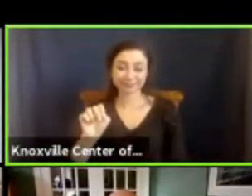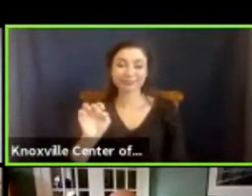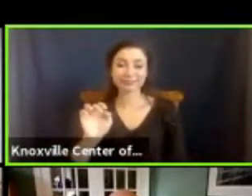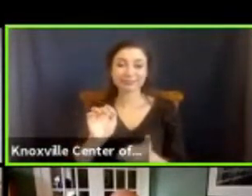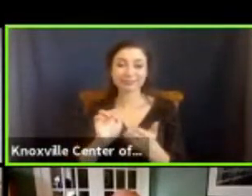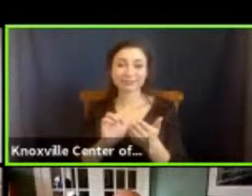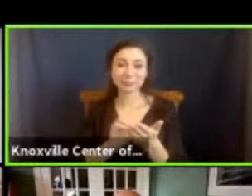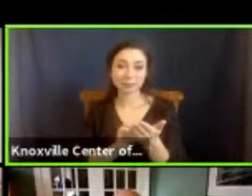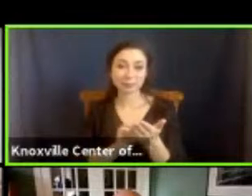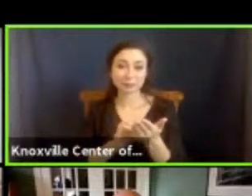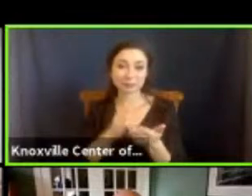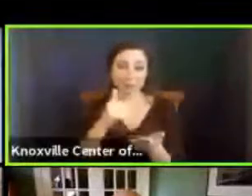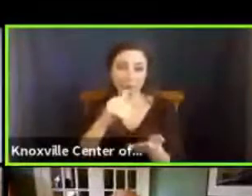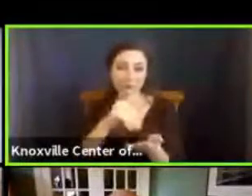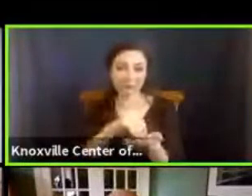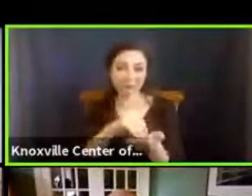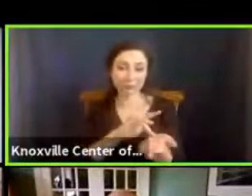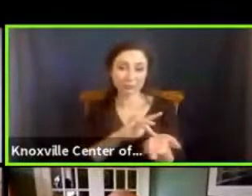Center's